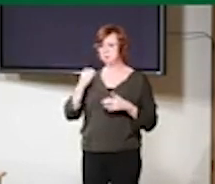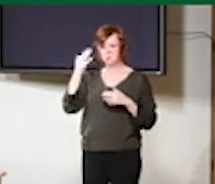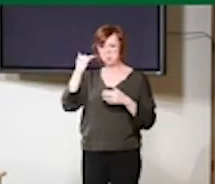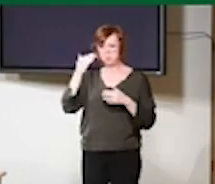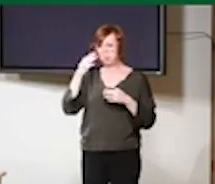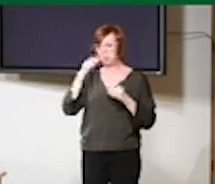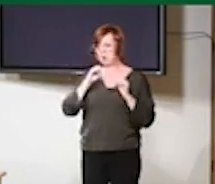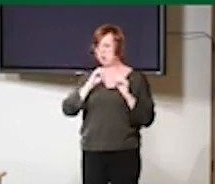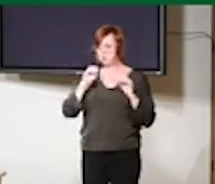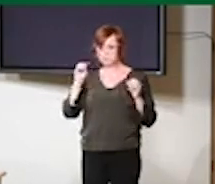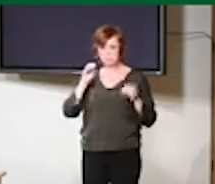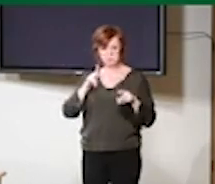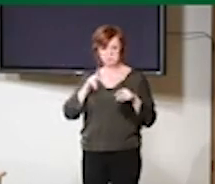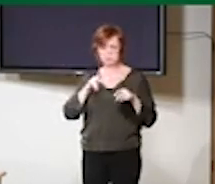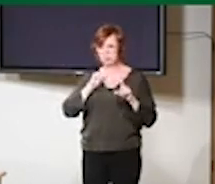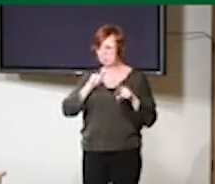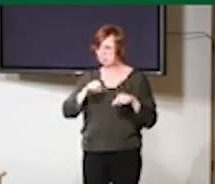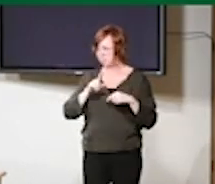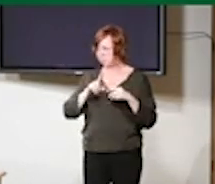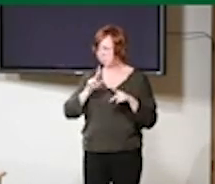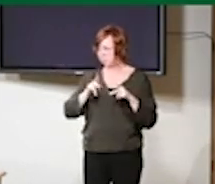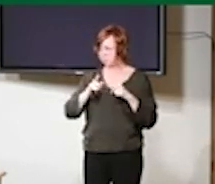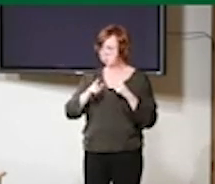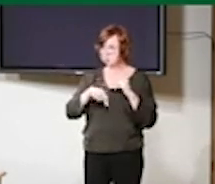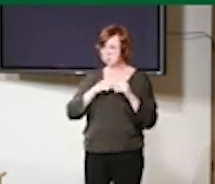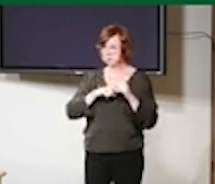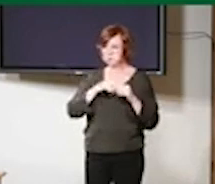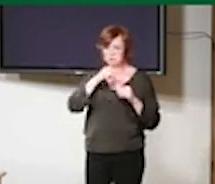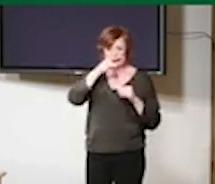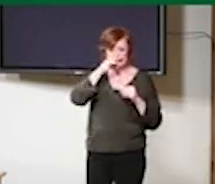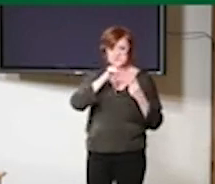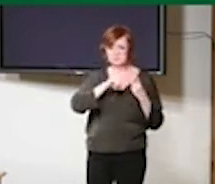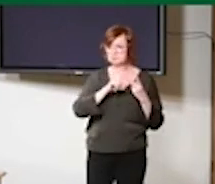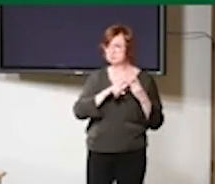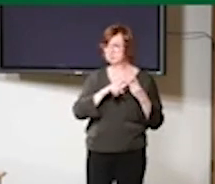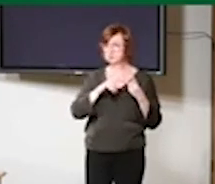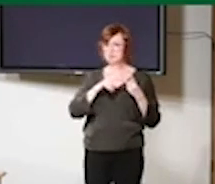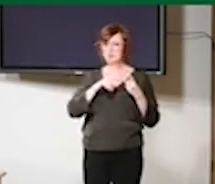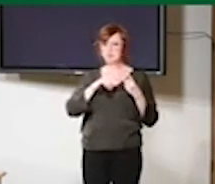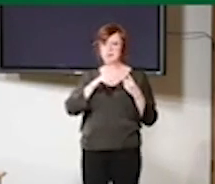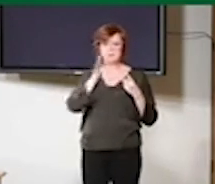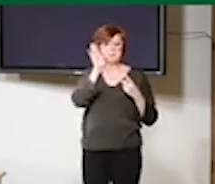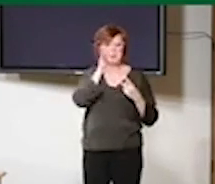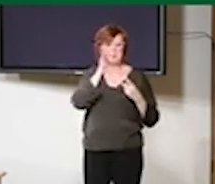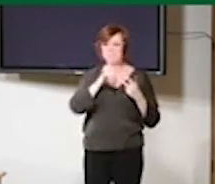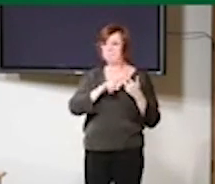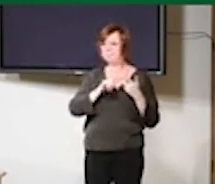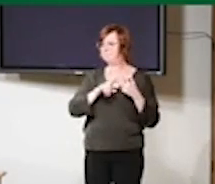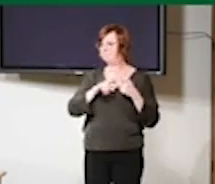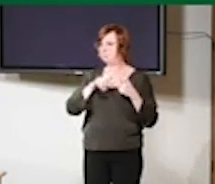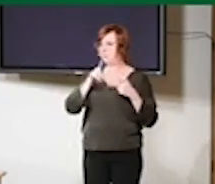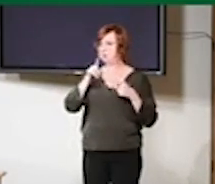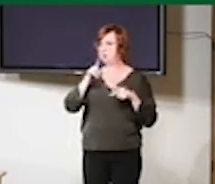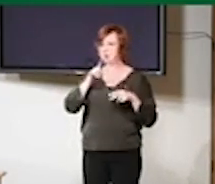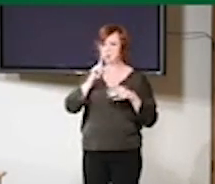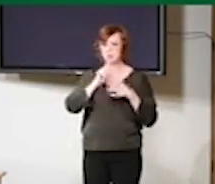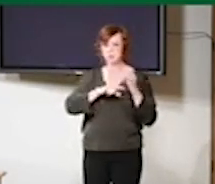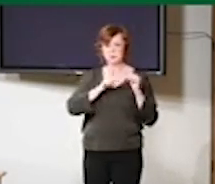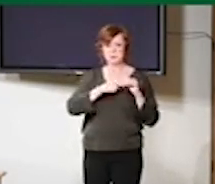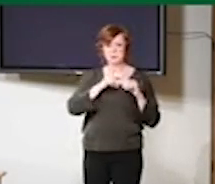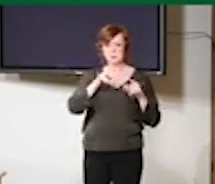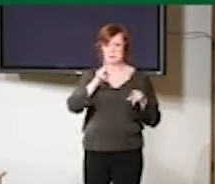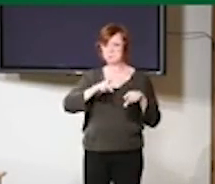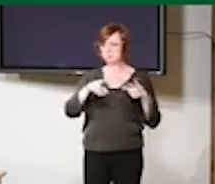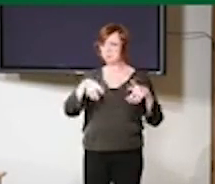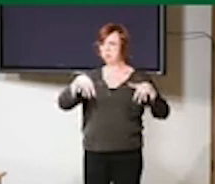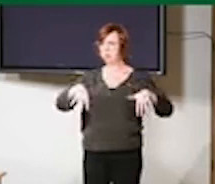street involved, homeless, kids who are aging out of care, who have a hard time finding housing in the wake of this pandemic. Why